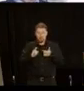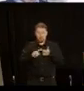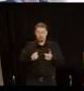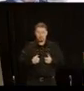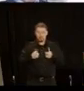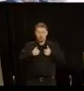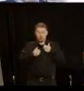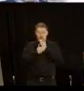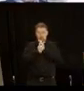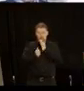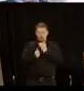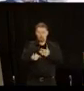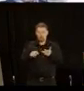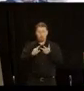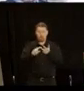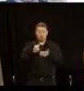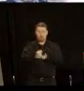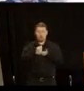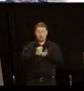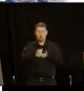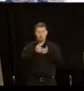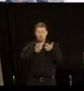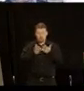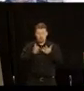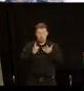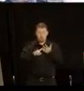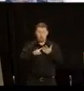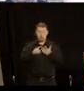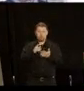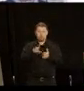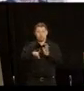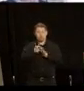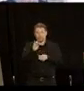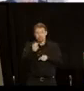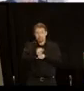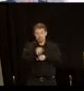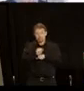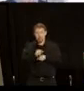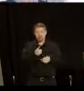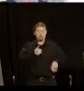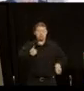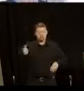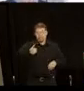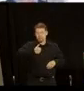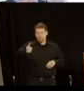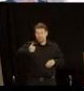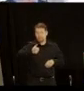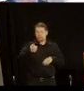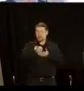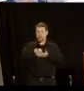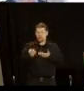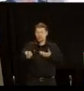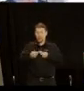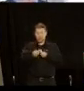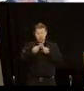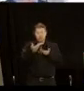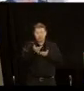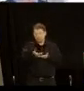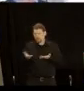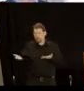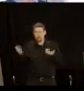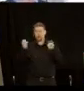development, therapeutic services, employment, residential services, transportation, equipment, supplies, and much